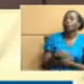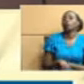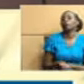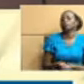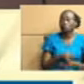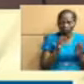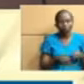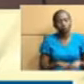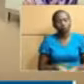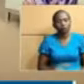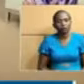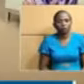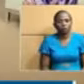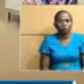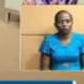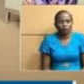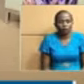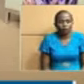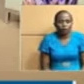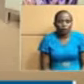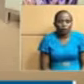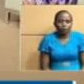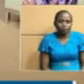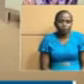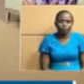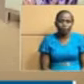Space? Yes. No, I hear you, Honorable, and I think